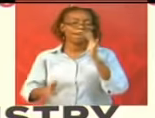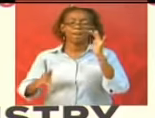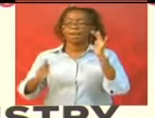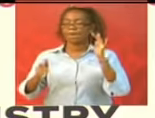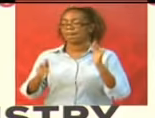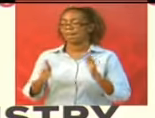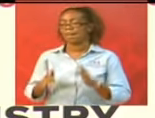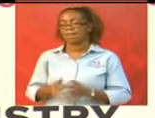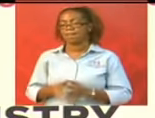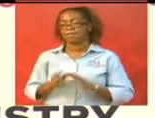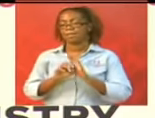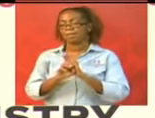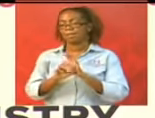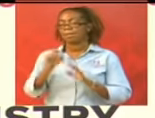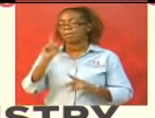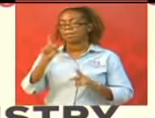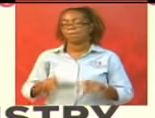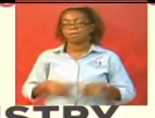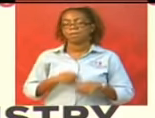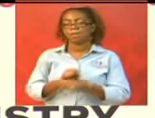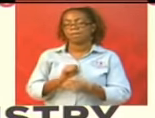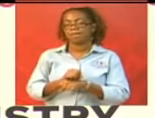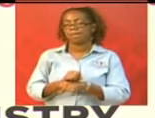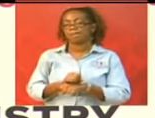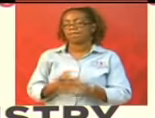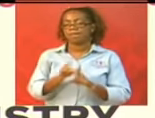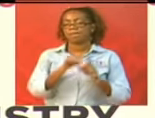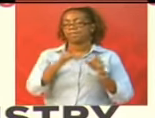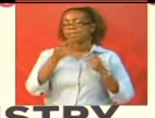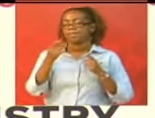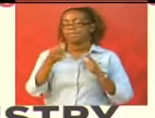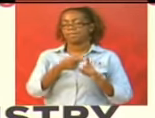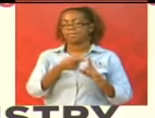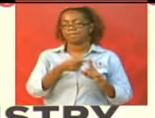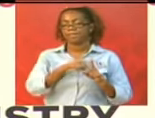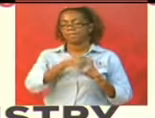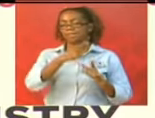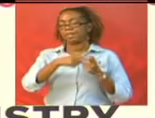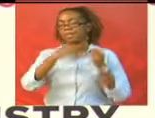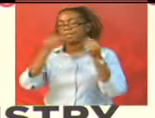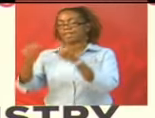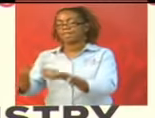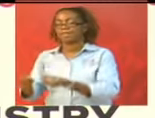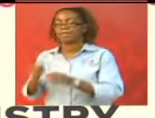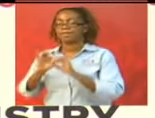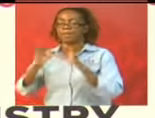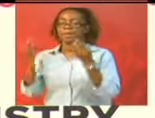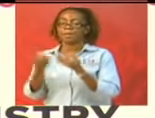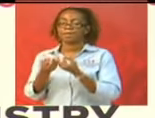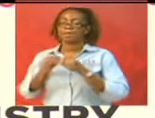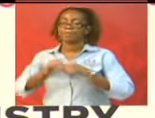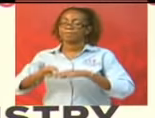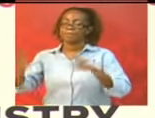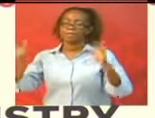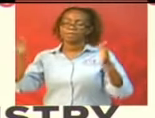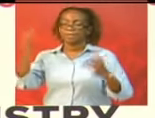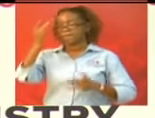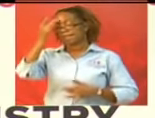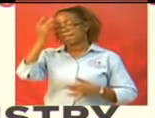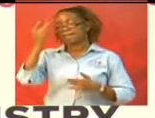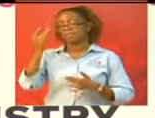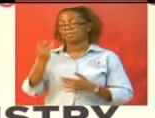an example, a workplace, you're seeing 3 or 4 of those household members being infected. So we have